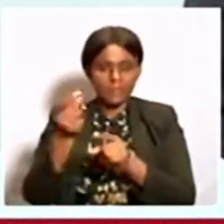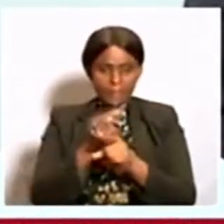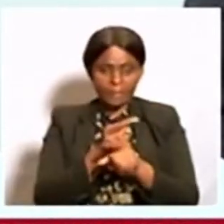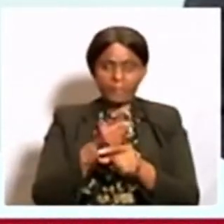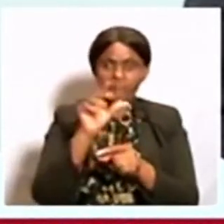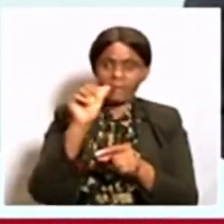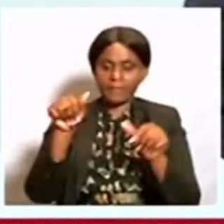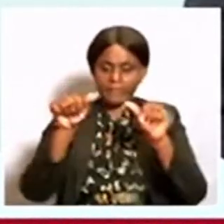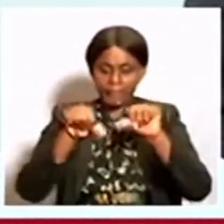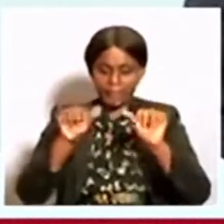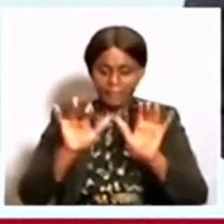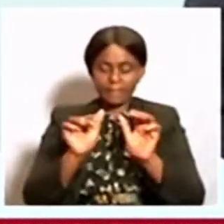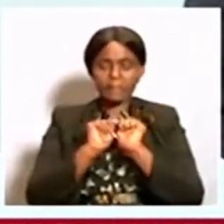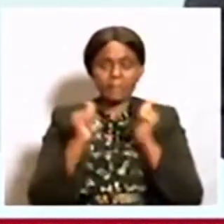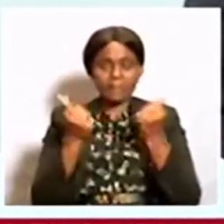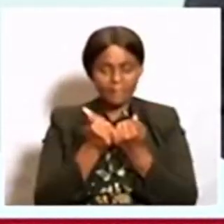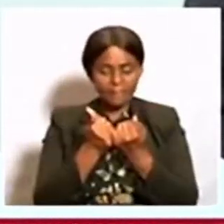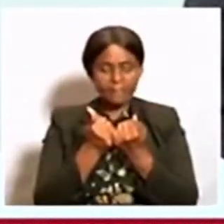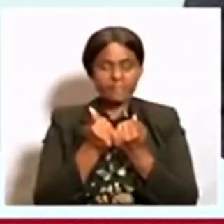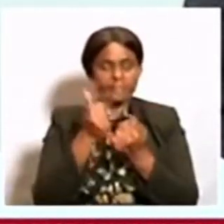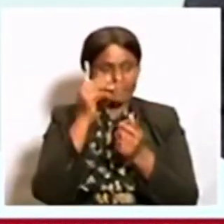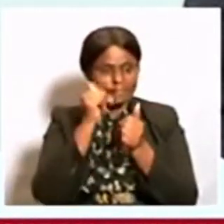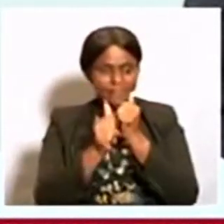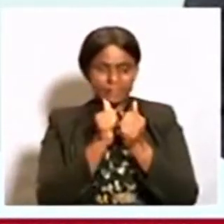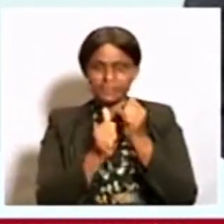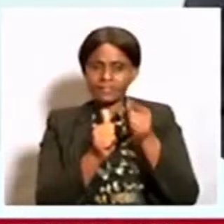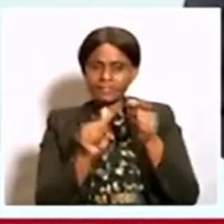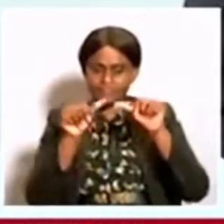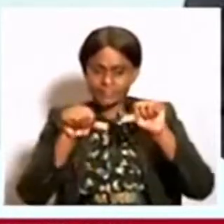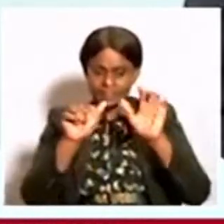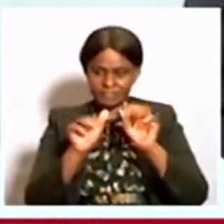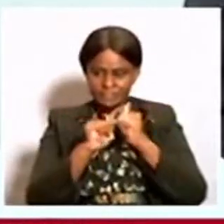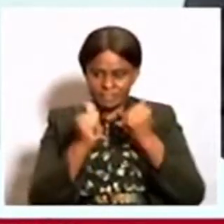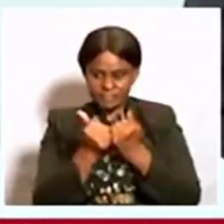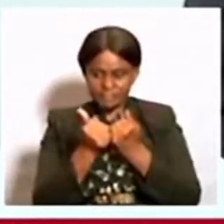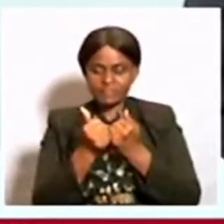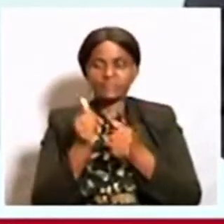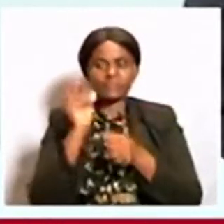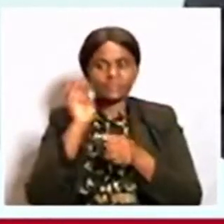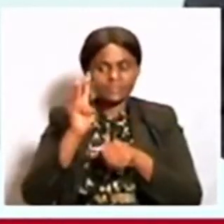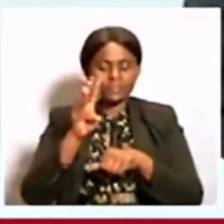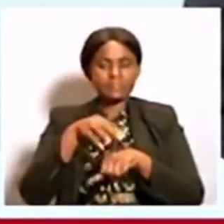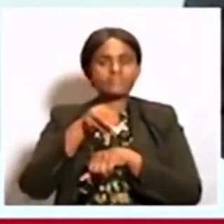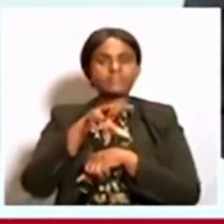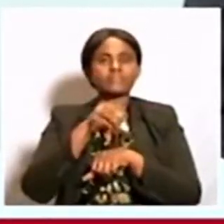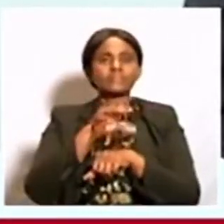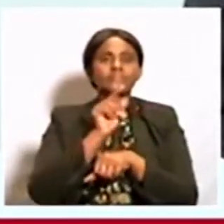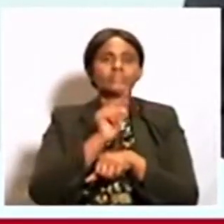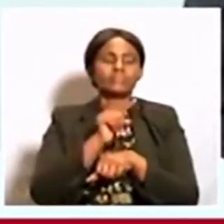the Auditor General was because Auditor General was going to advise,